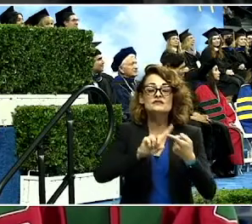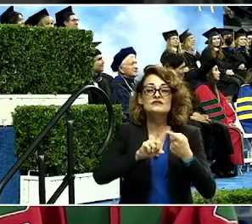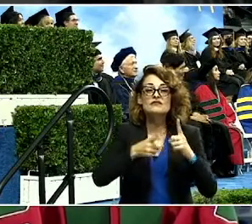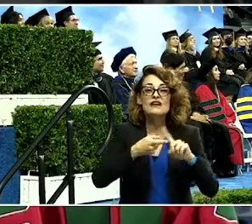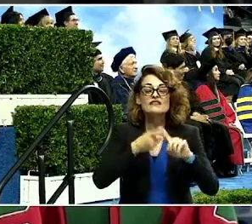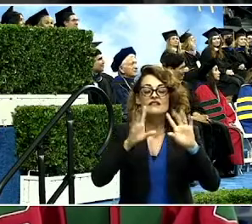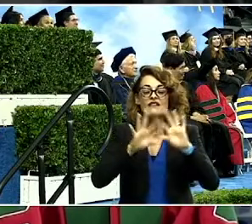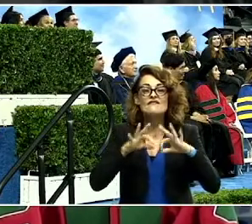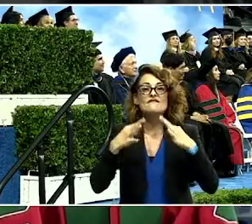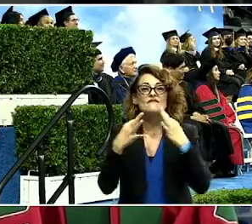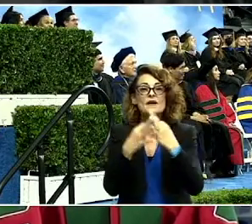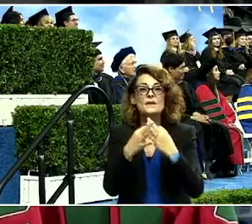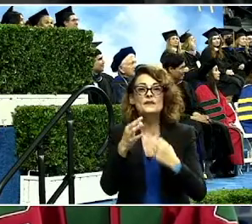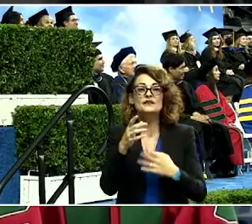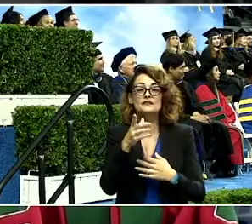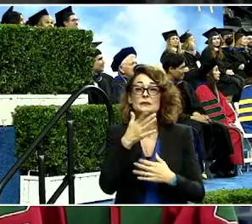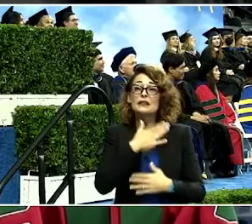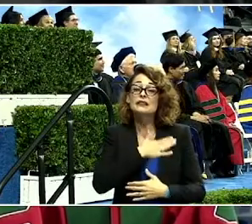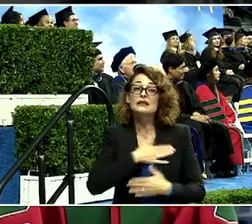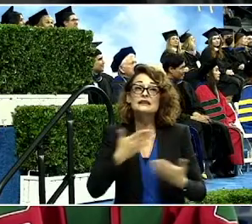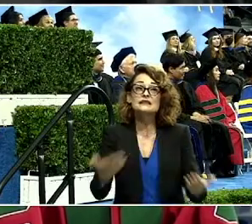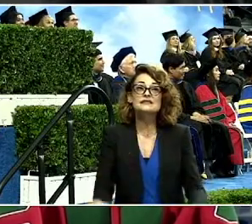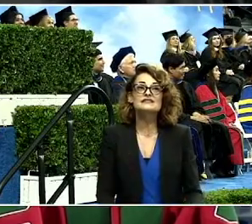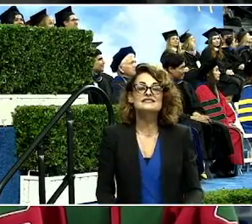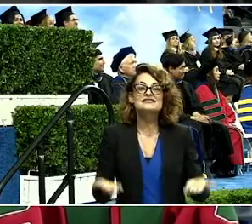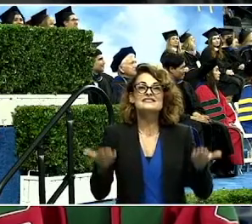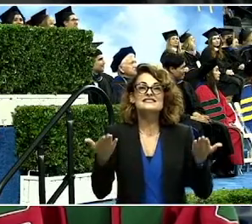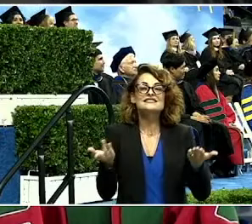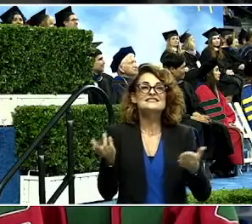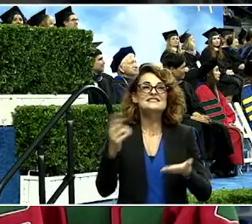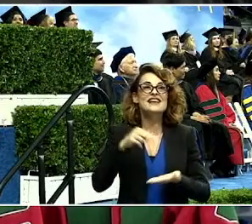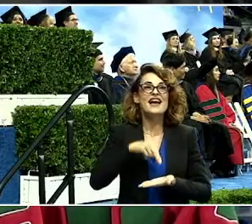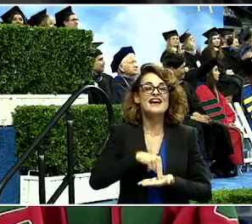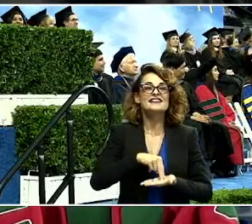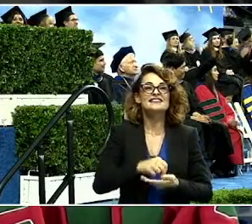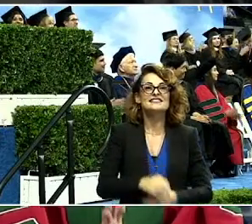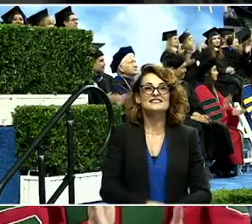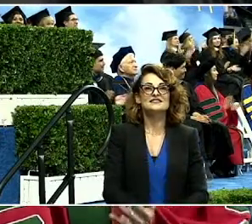graduates to please stand, if you're able.